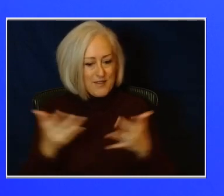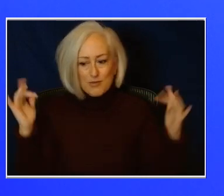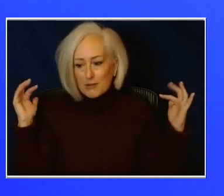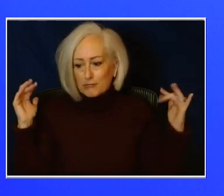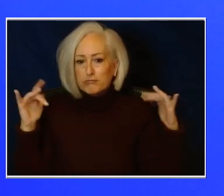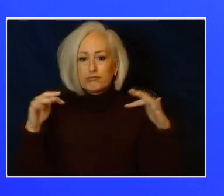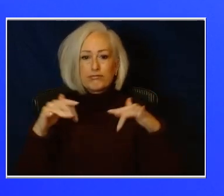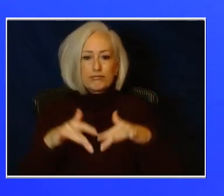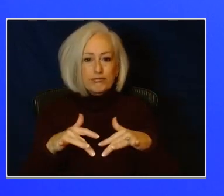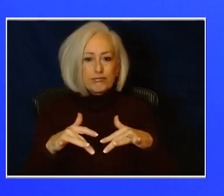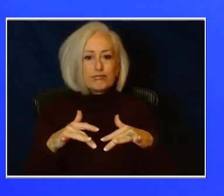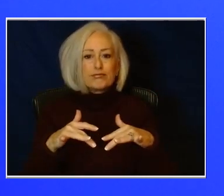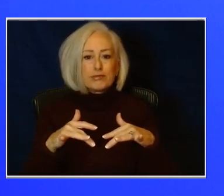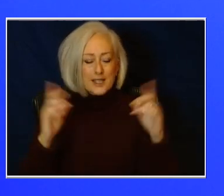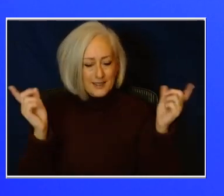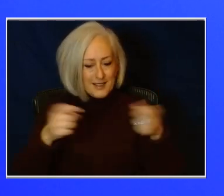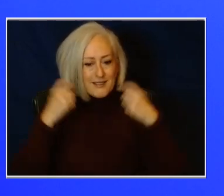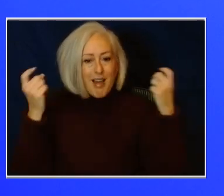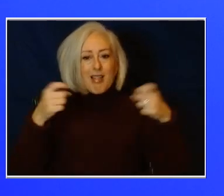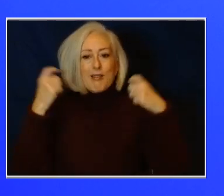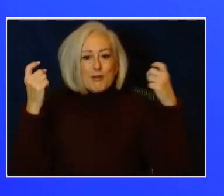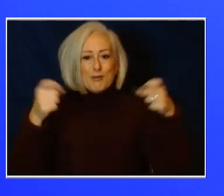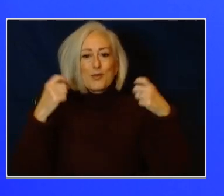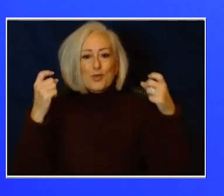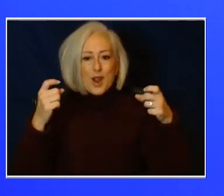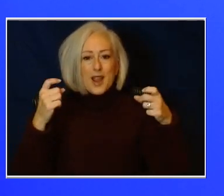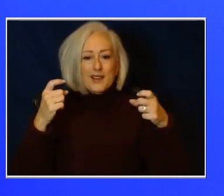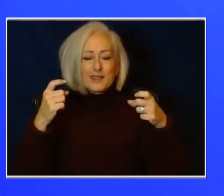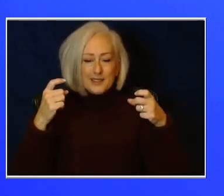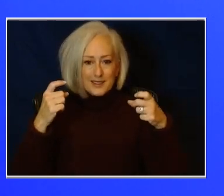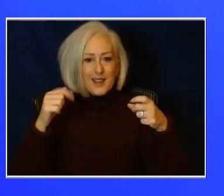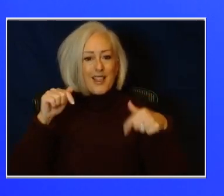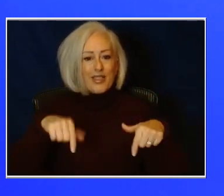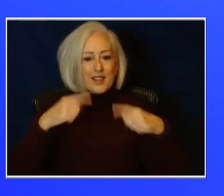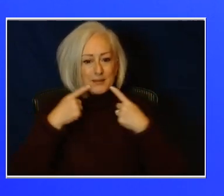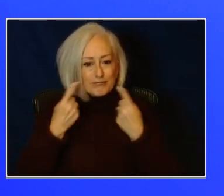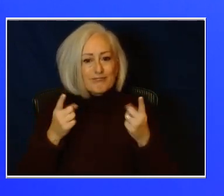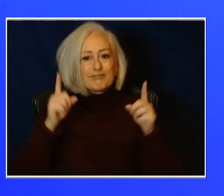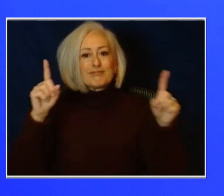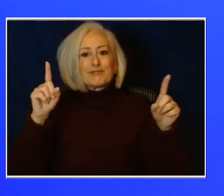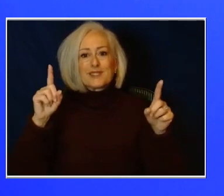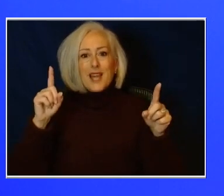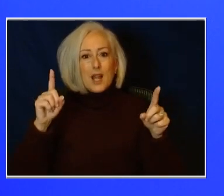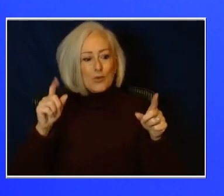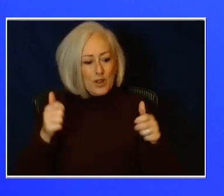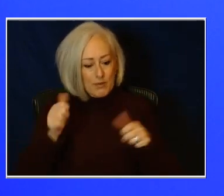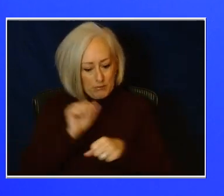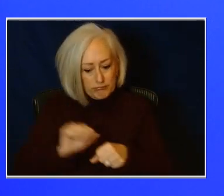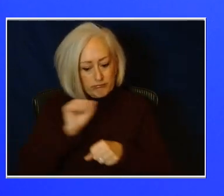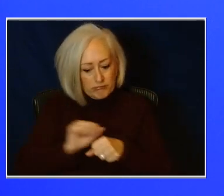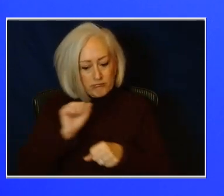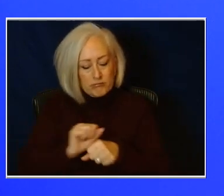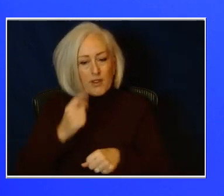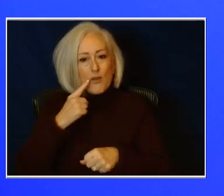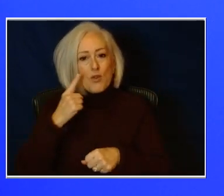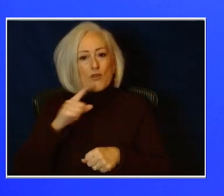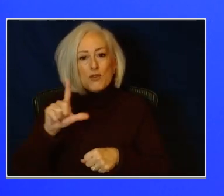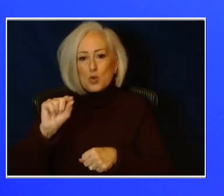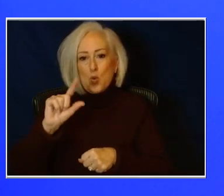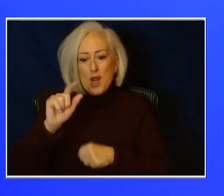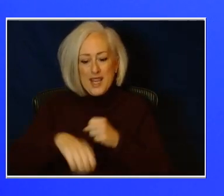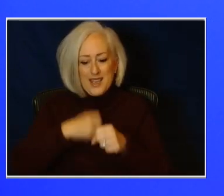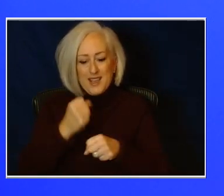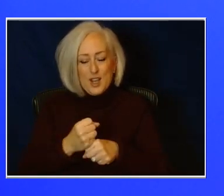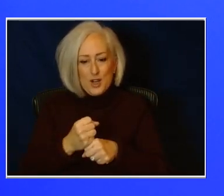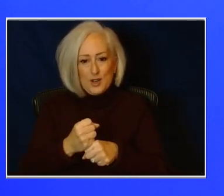and celebrate an achievement that had been almost 20 years in the making. And so that